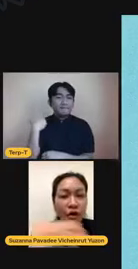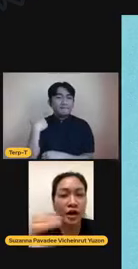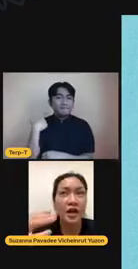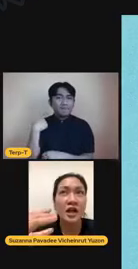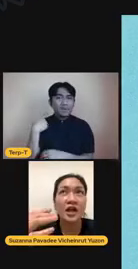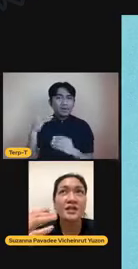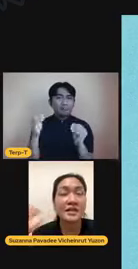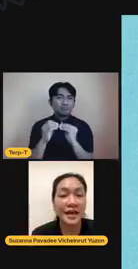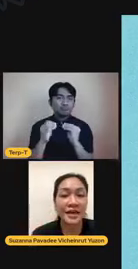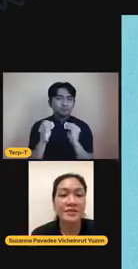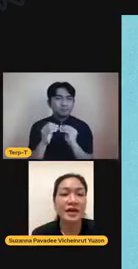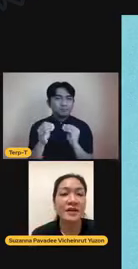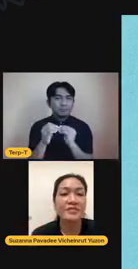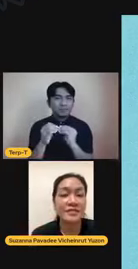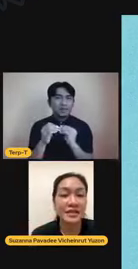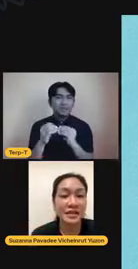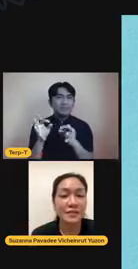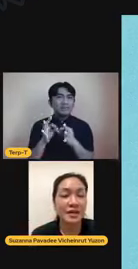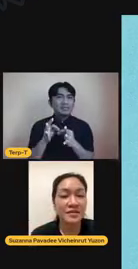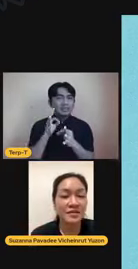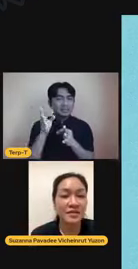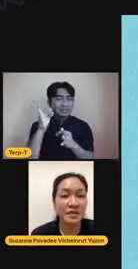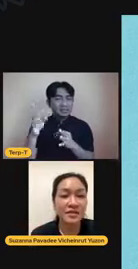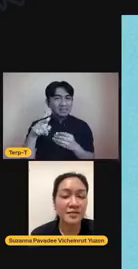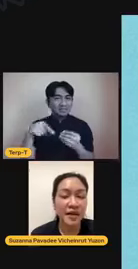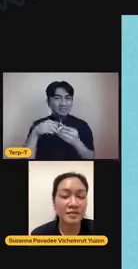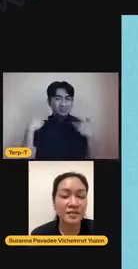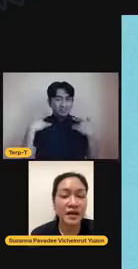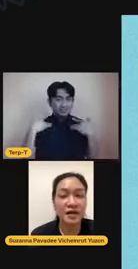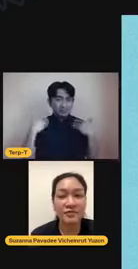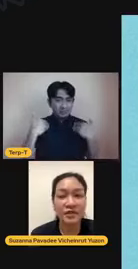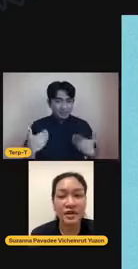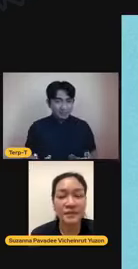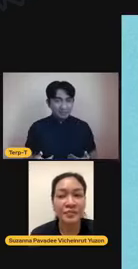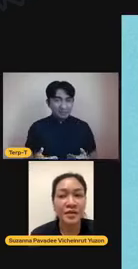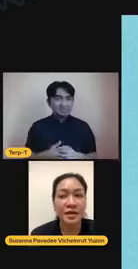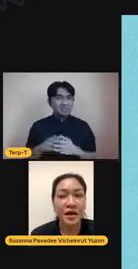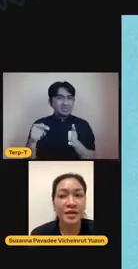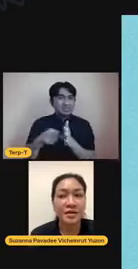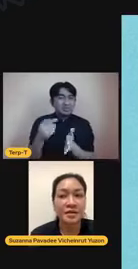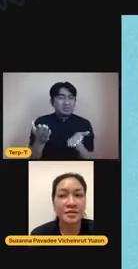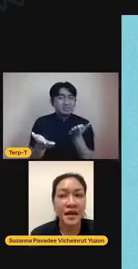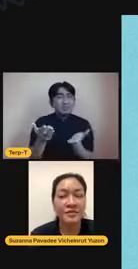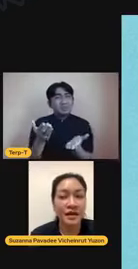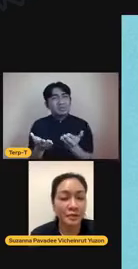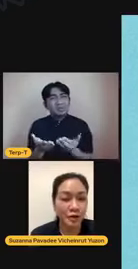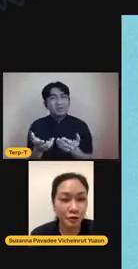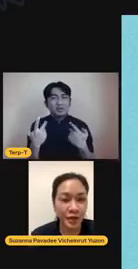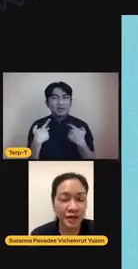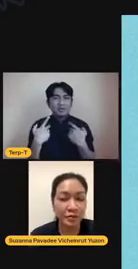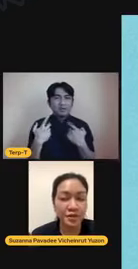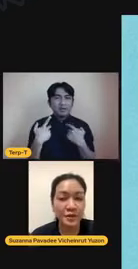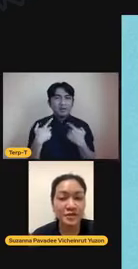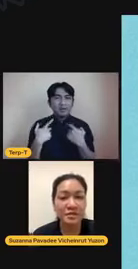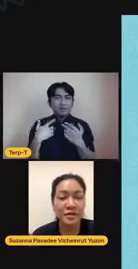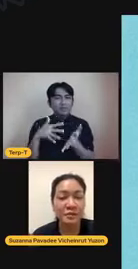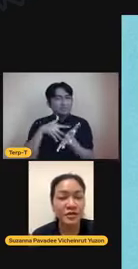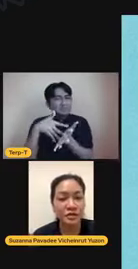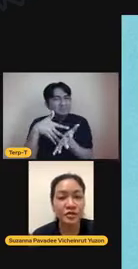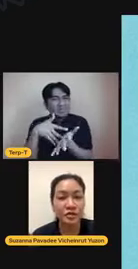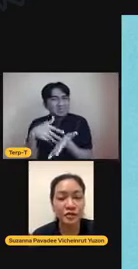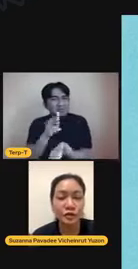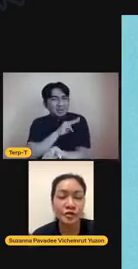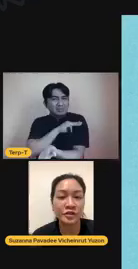will have more delays physically, because sometimes of the they have hypotonia, which means